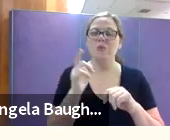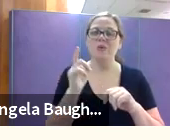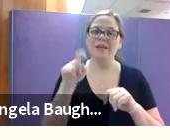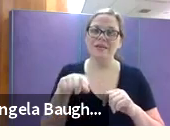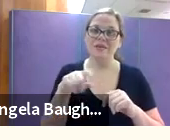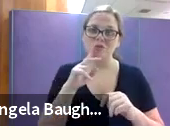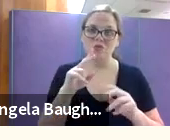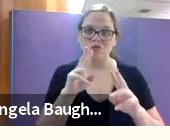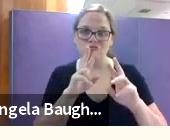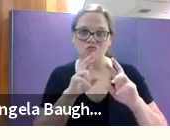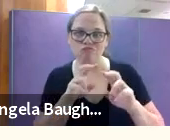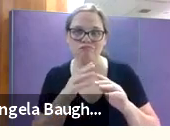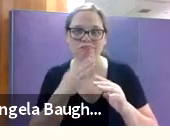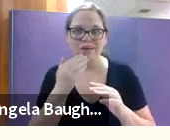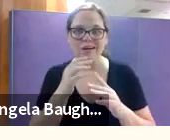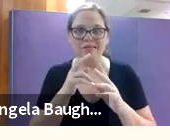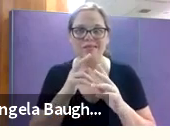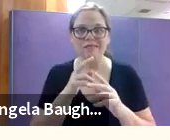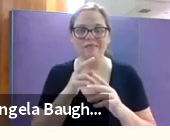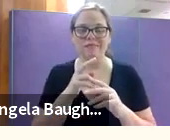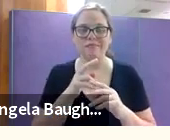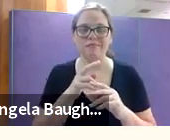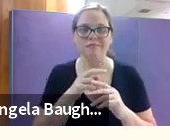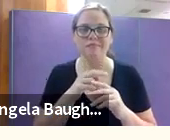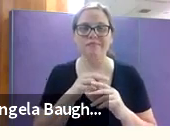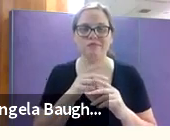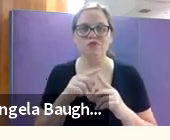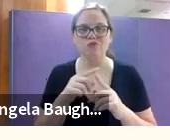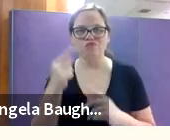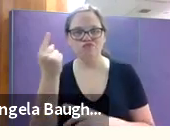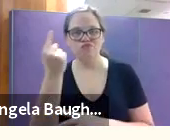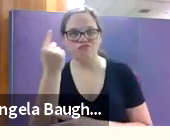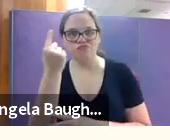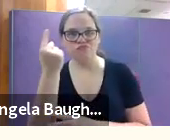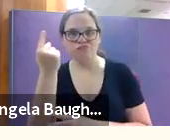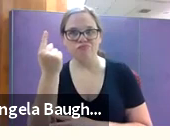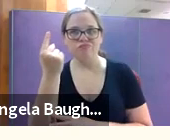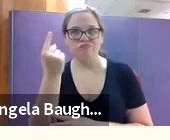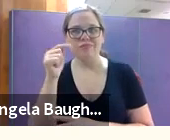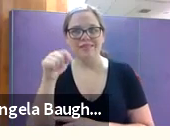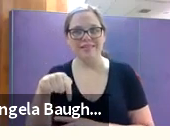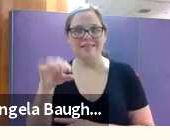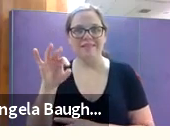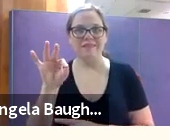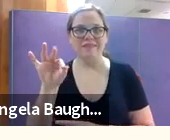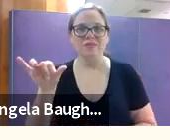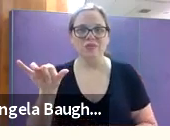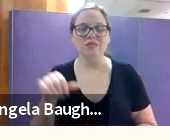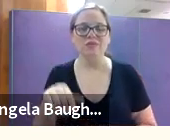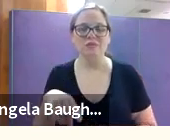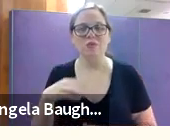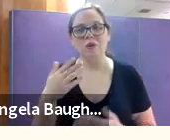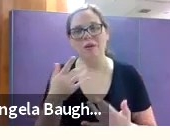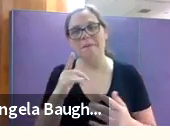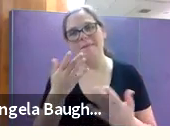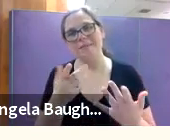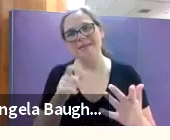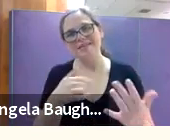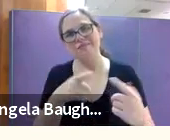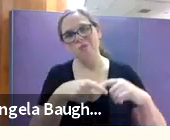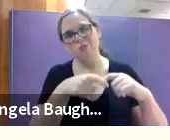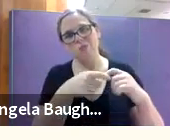can best analyze that and take into consideration this fiscal year. We might need to wait on that.